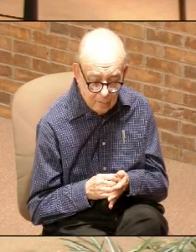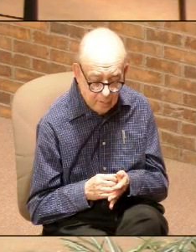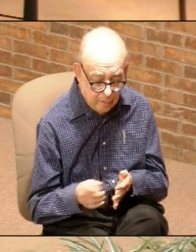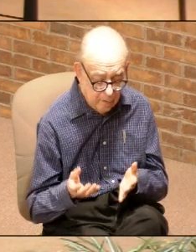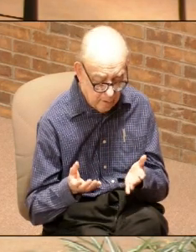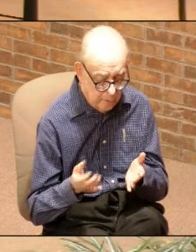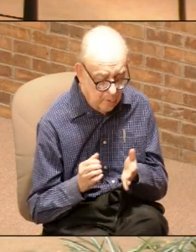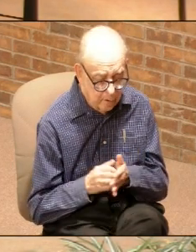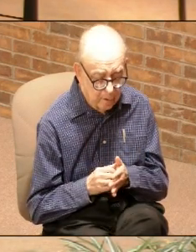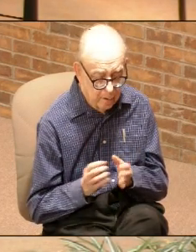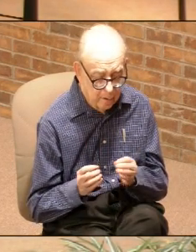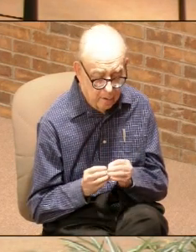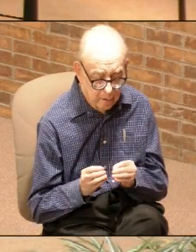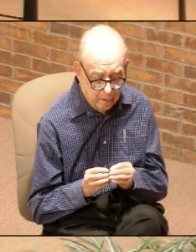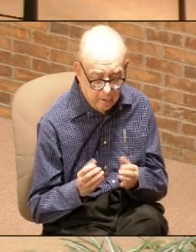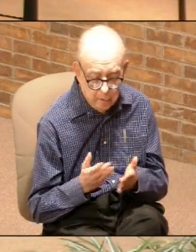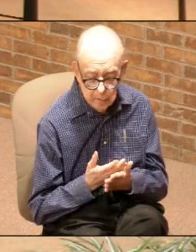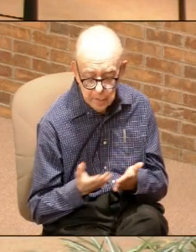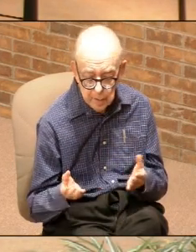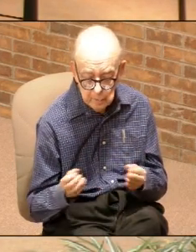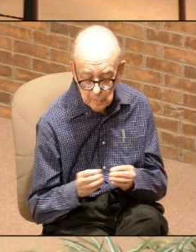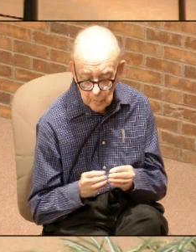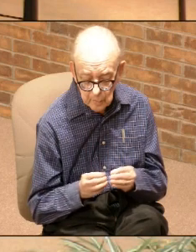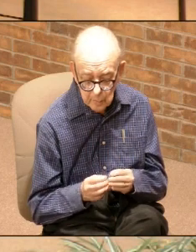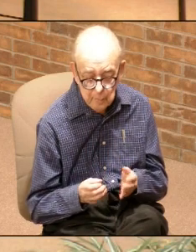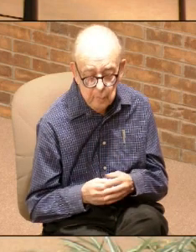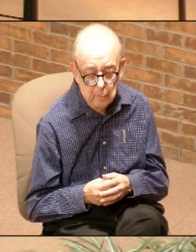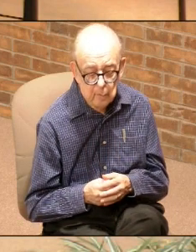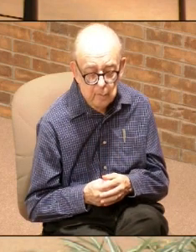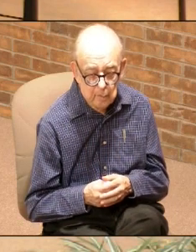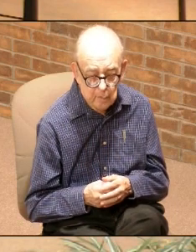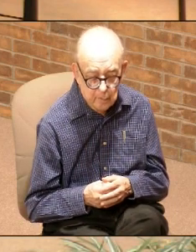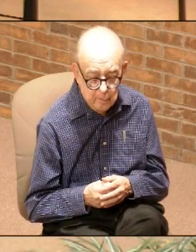They want it more than anything else.